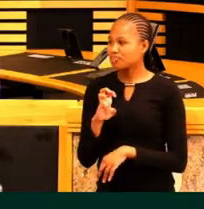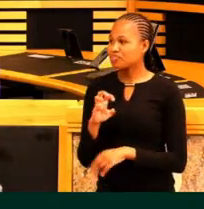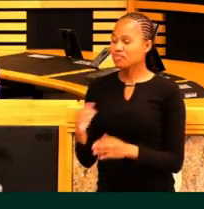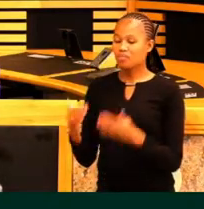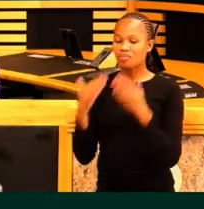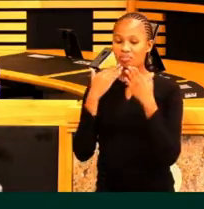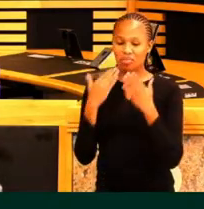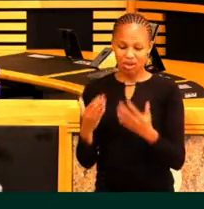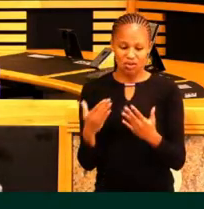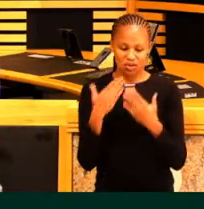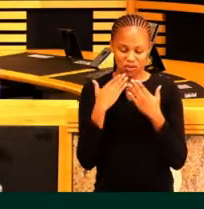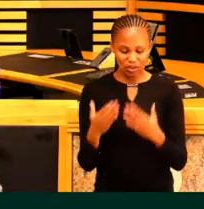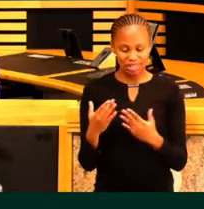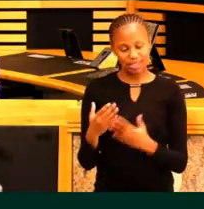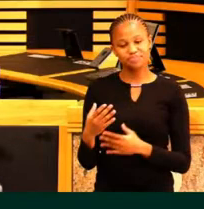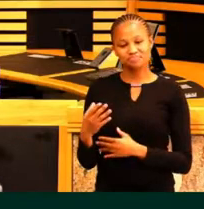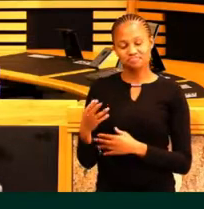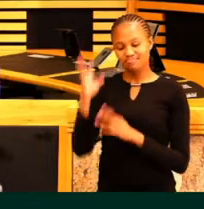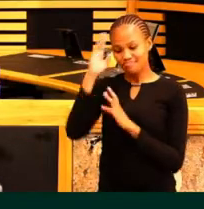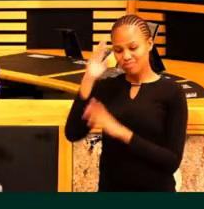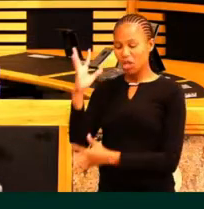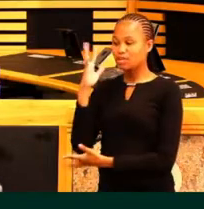honorable speaker